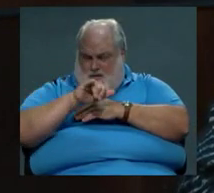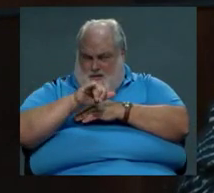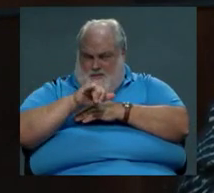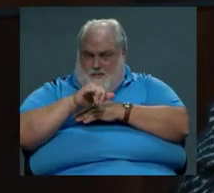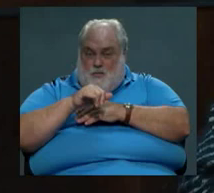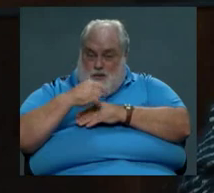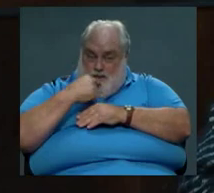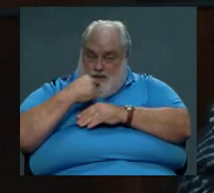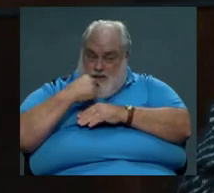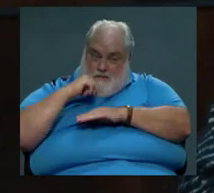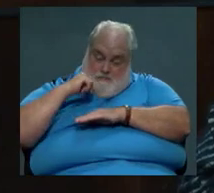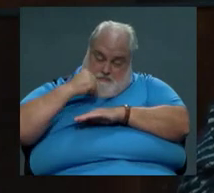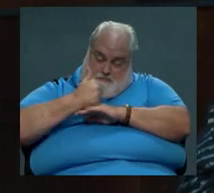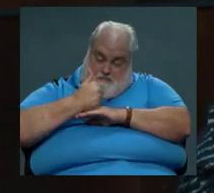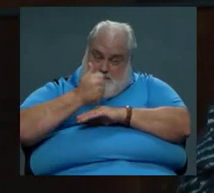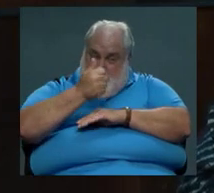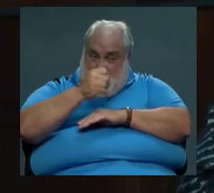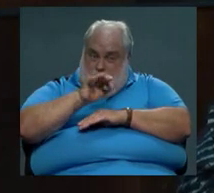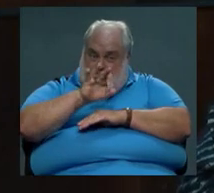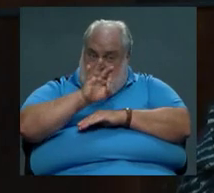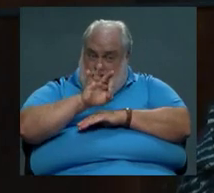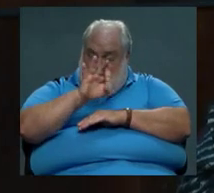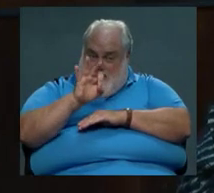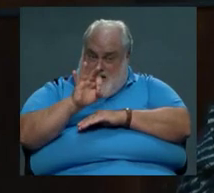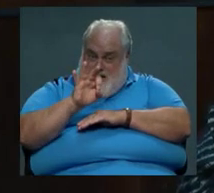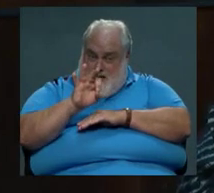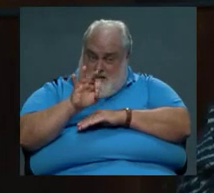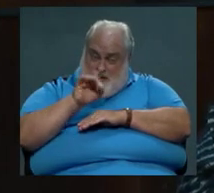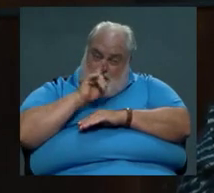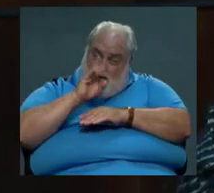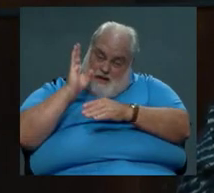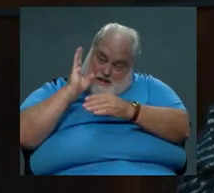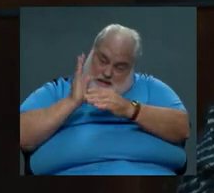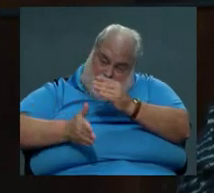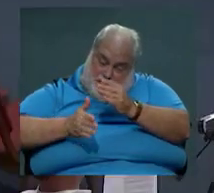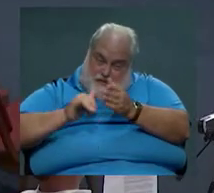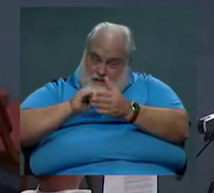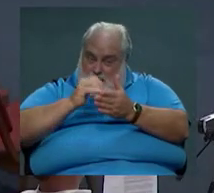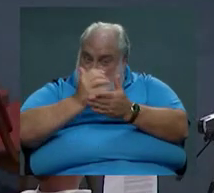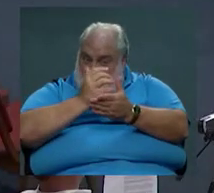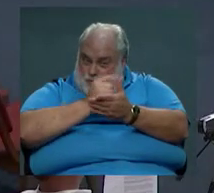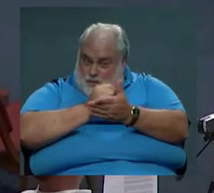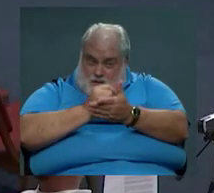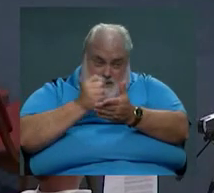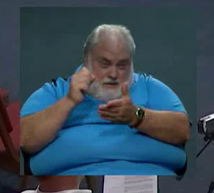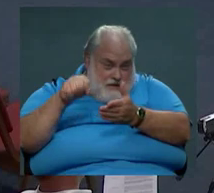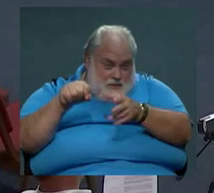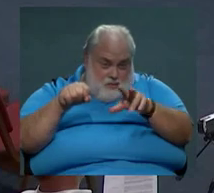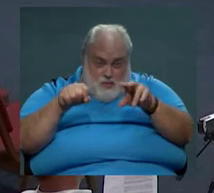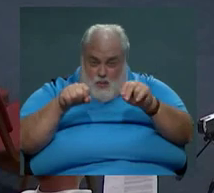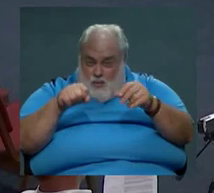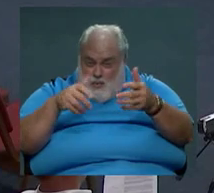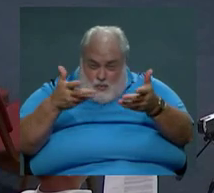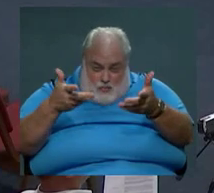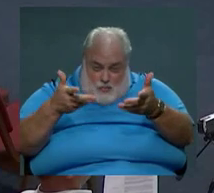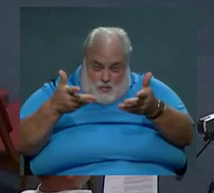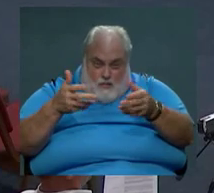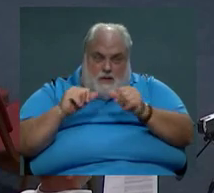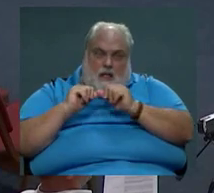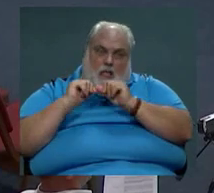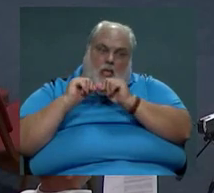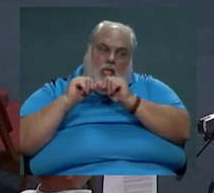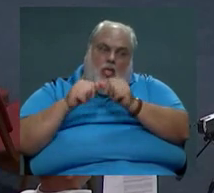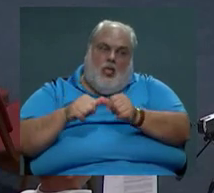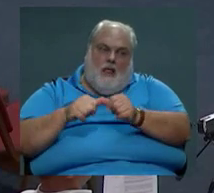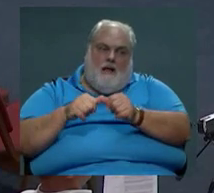said it started in 1999, and is there an end to the contract at this point, or is it just unending? The